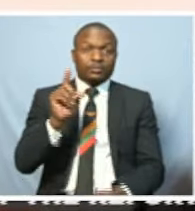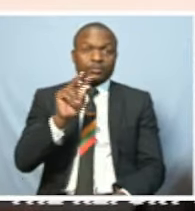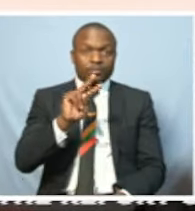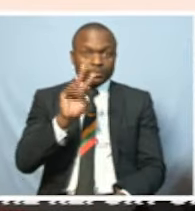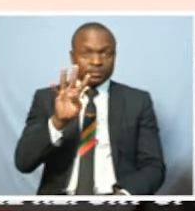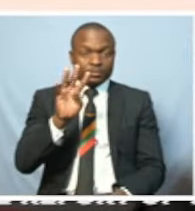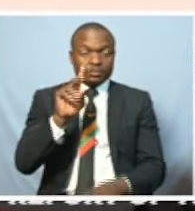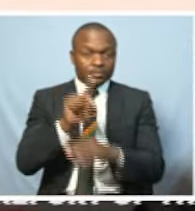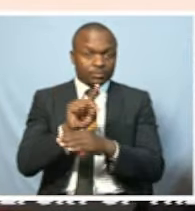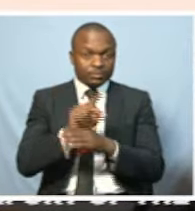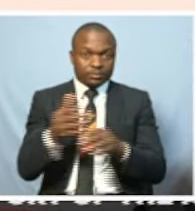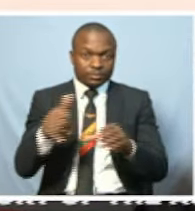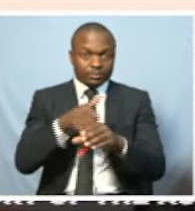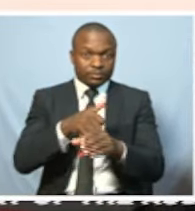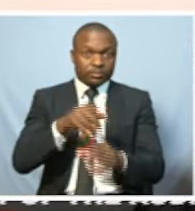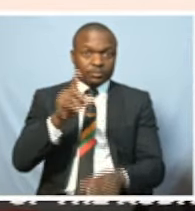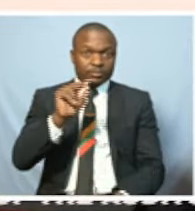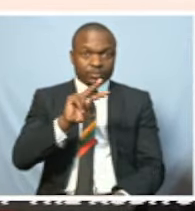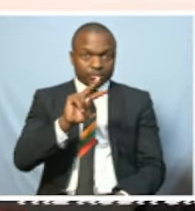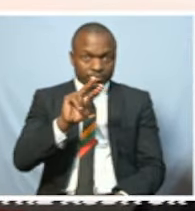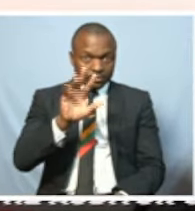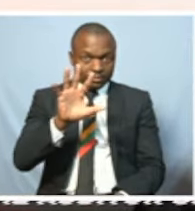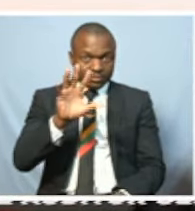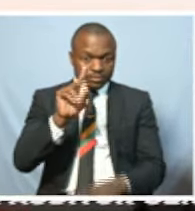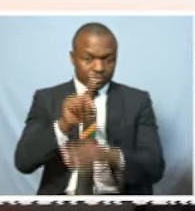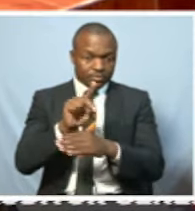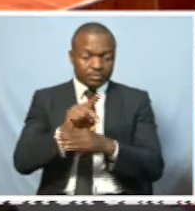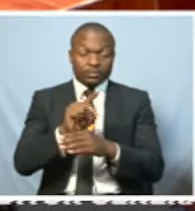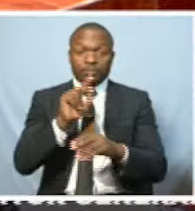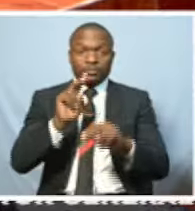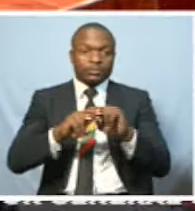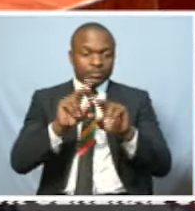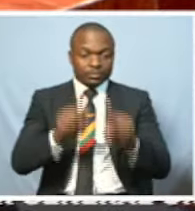I'm including the 2025 projects, Chair.